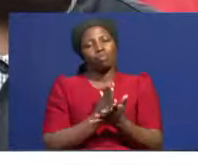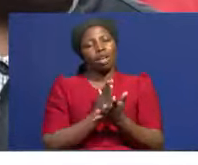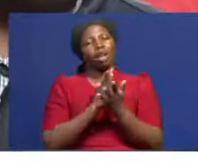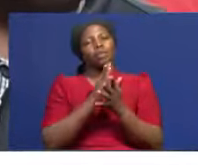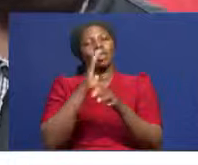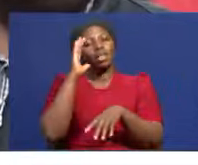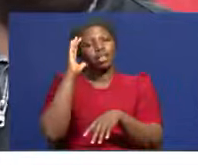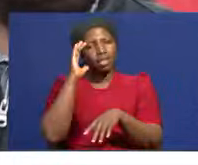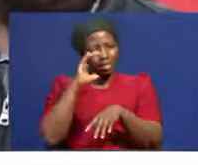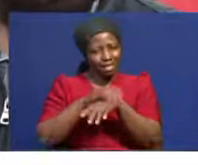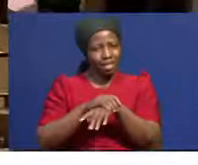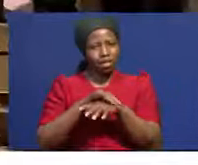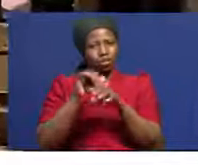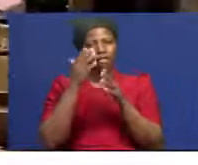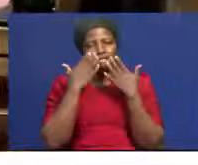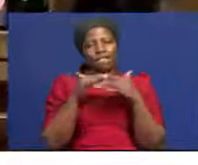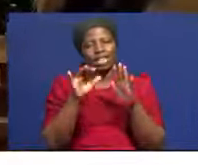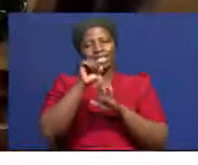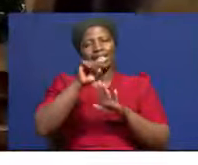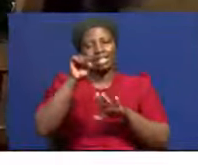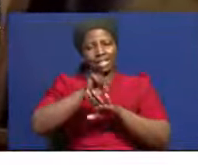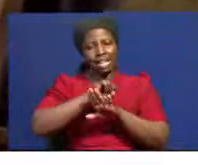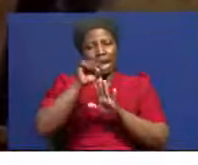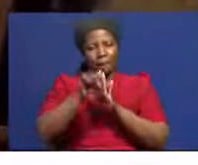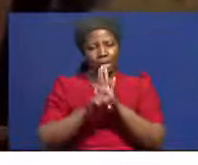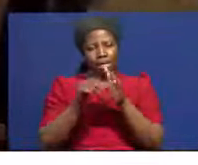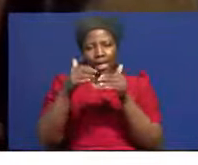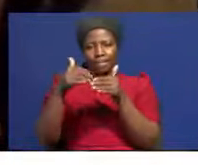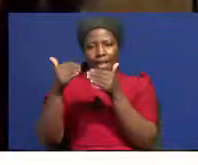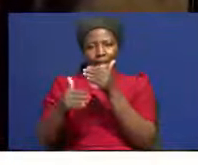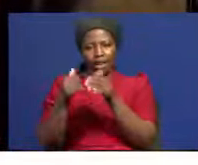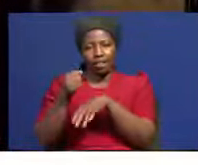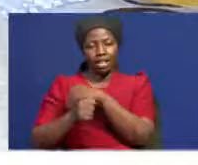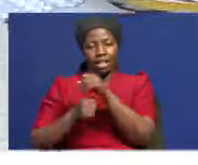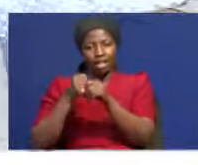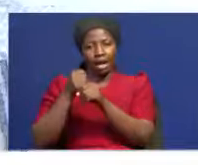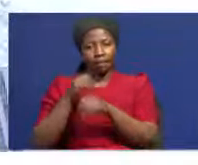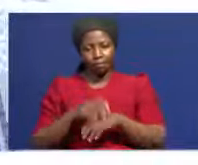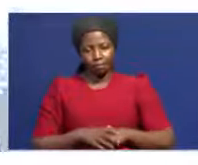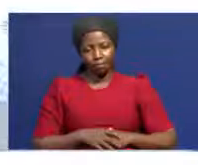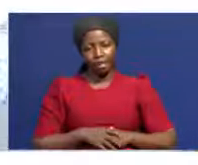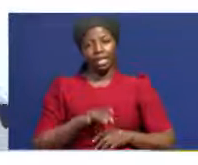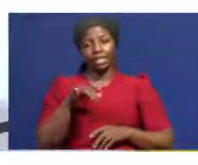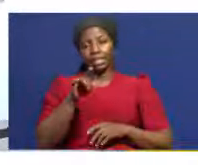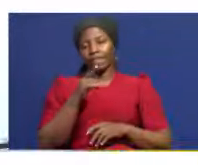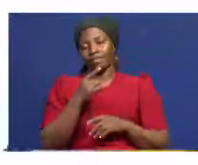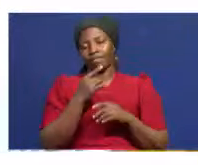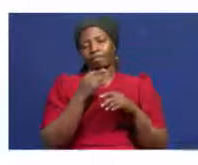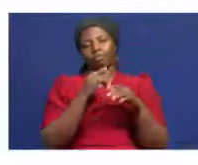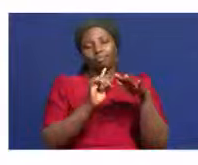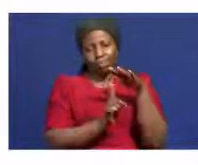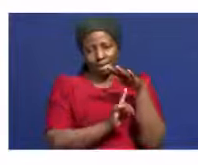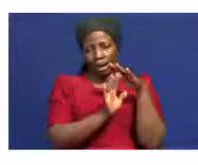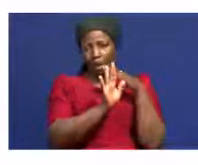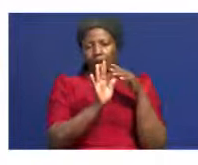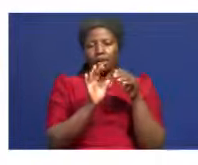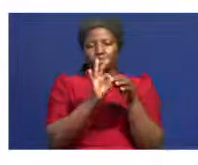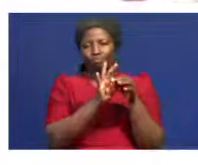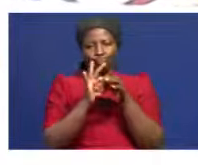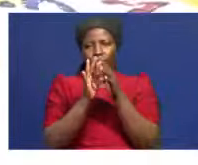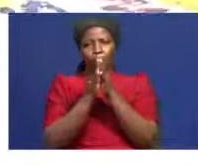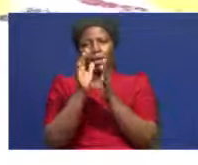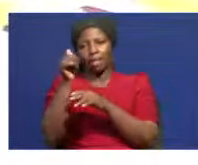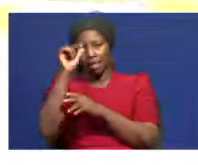and examinations at the end of the year. Belio says the ministry, in collaboration with other government agencies, is rehabilitating